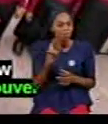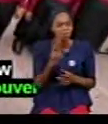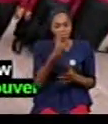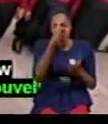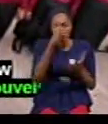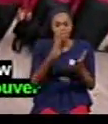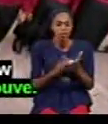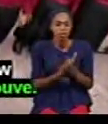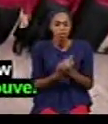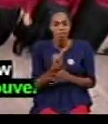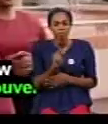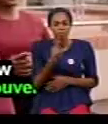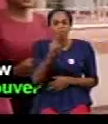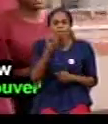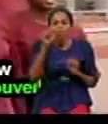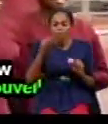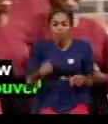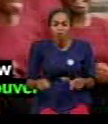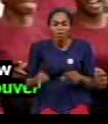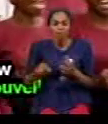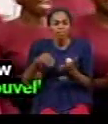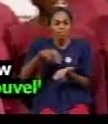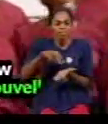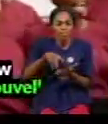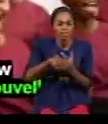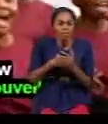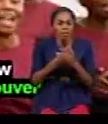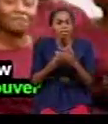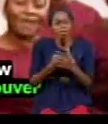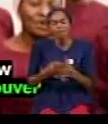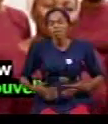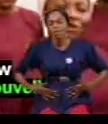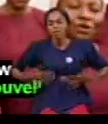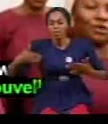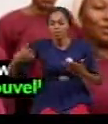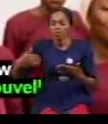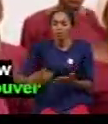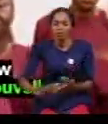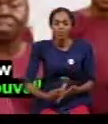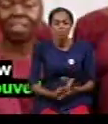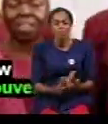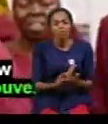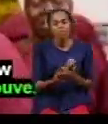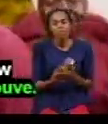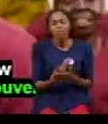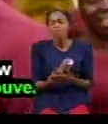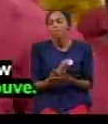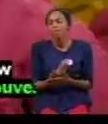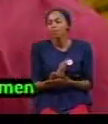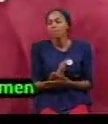only believe, you can start life anew.